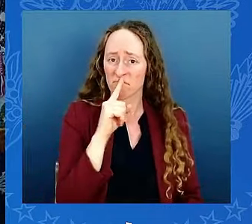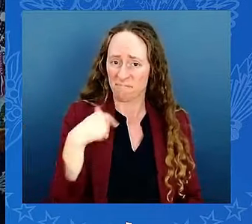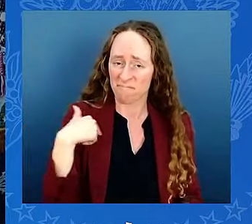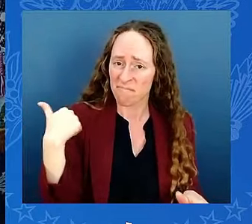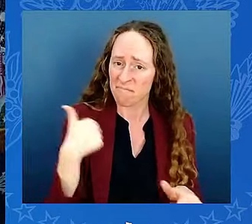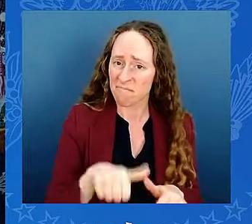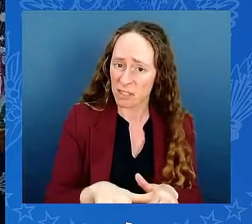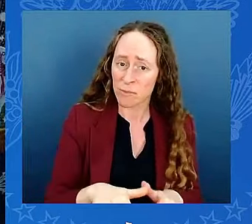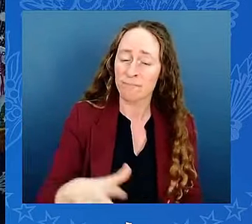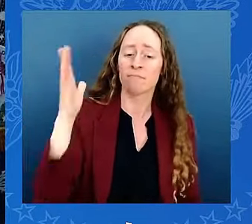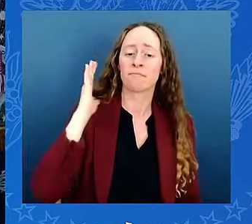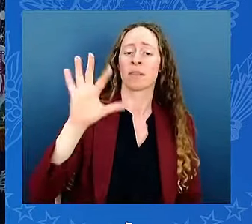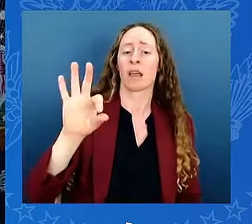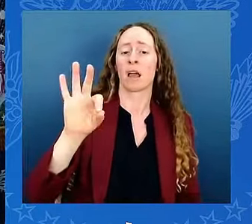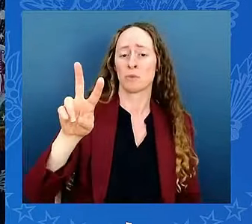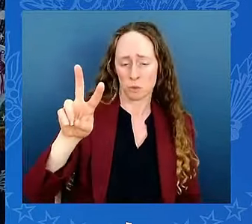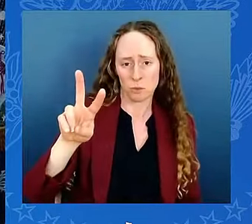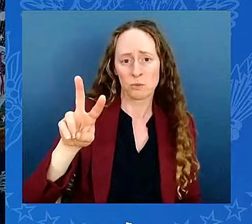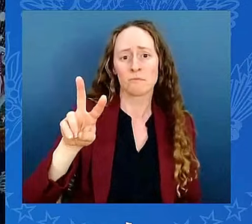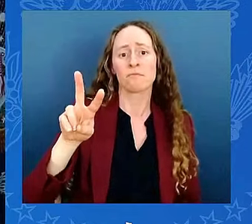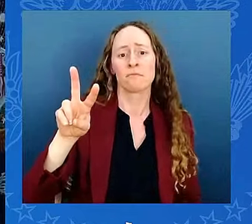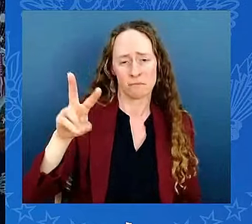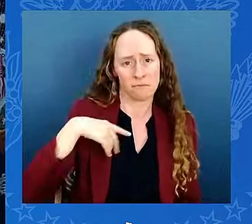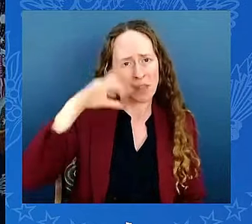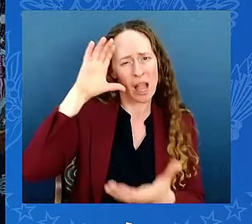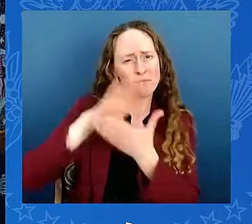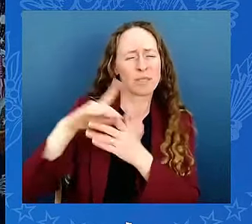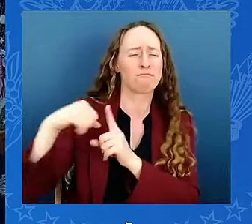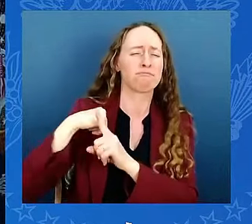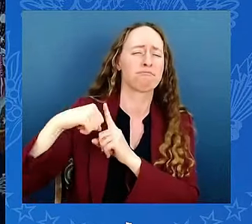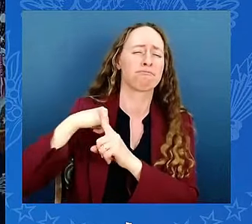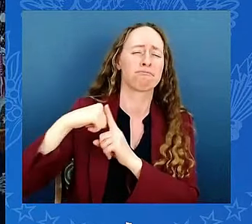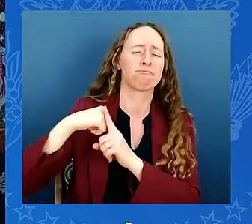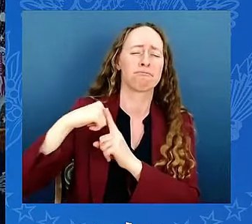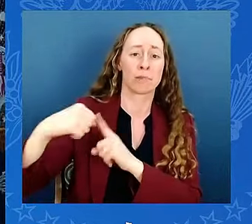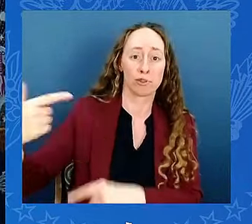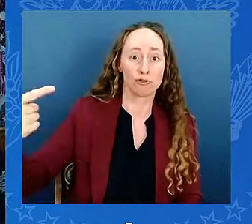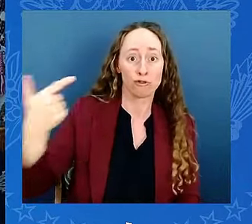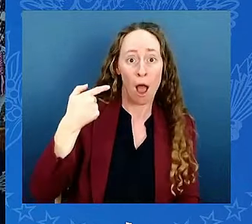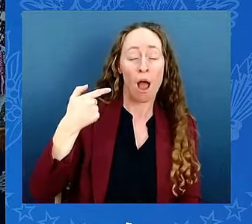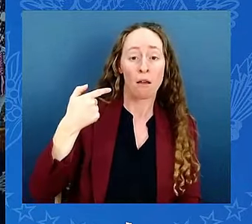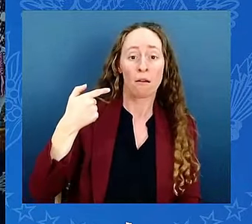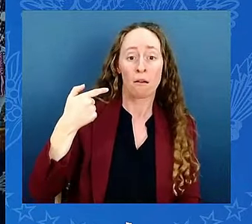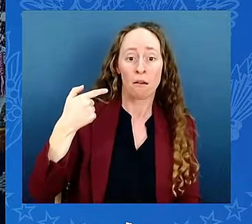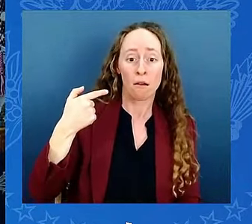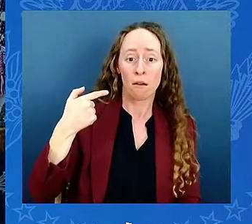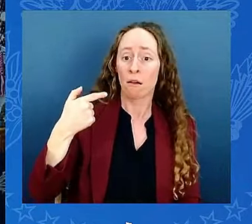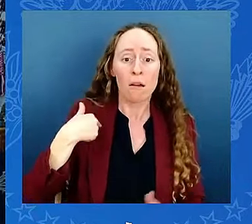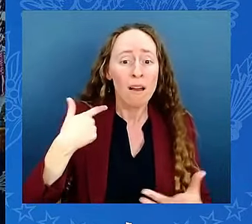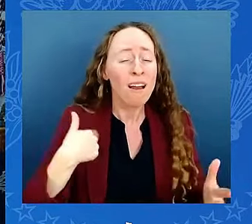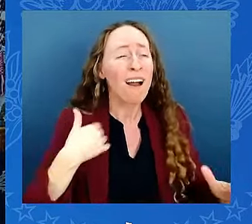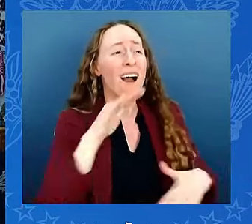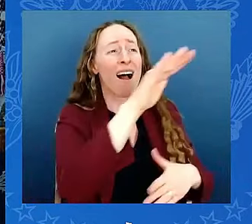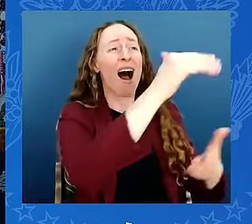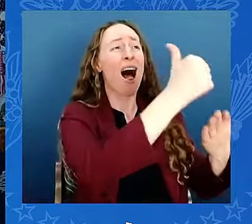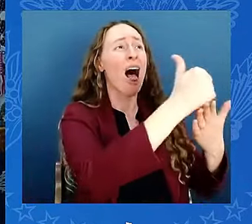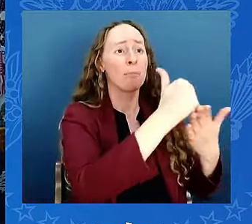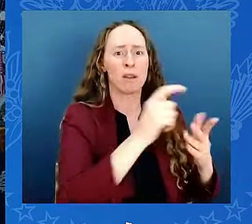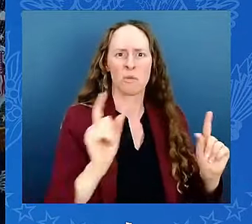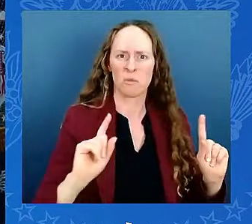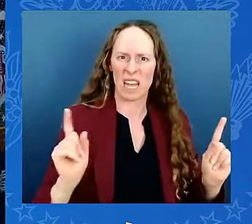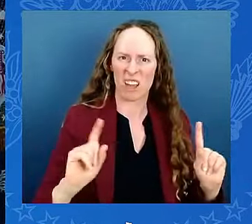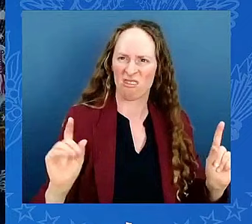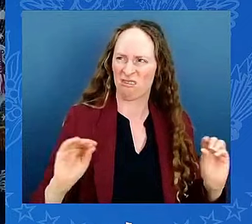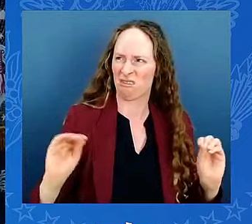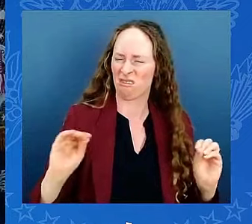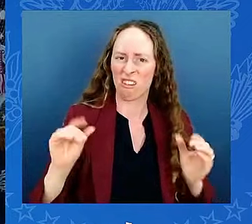husband, and I had no federal protections to turn to. The resources and coordinated community responses we